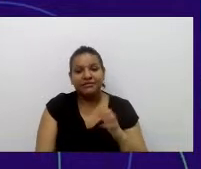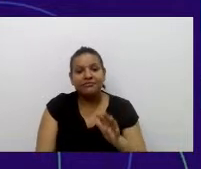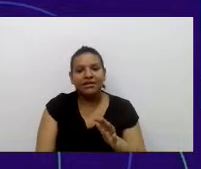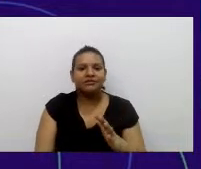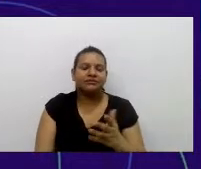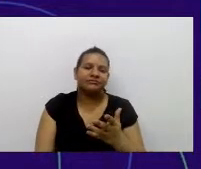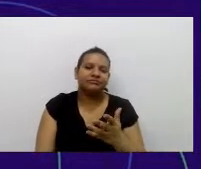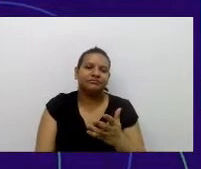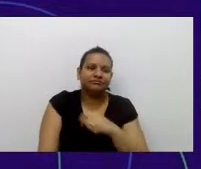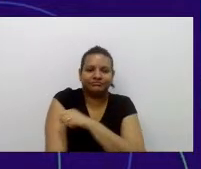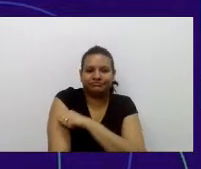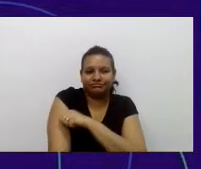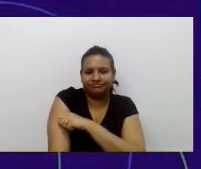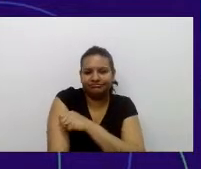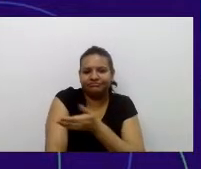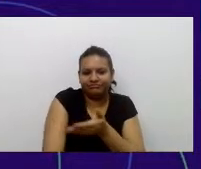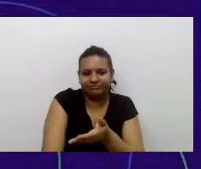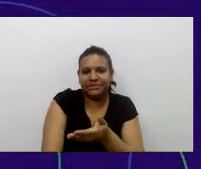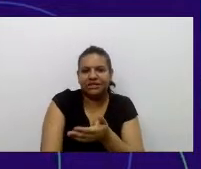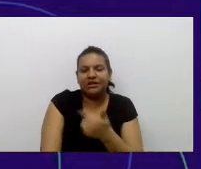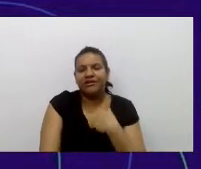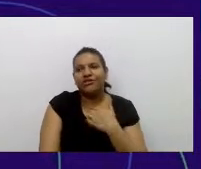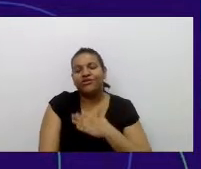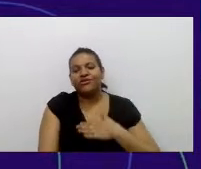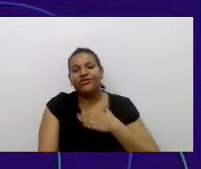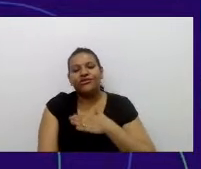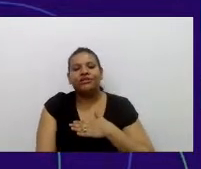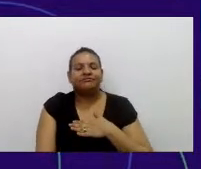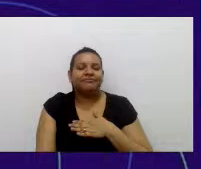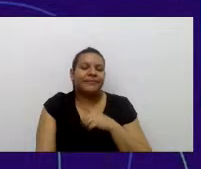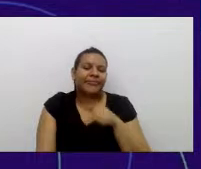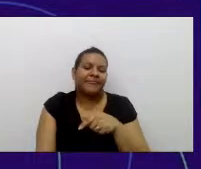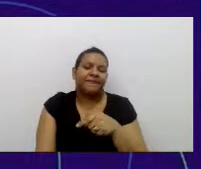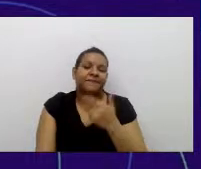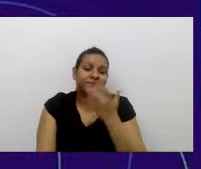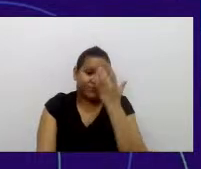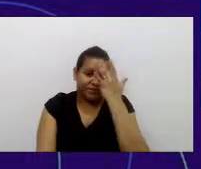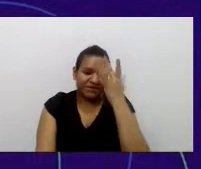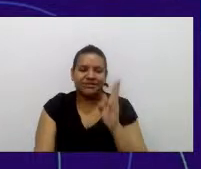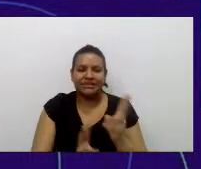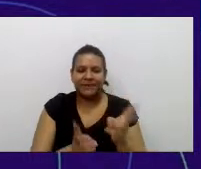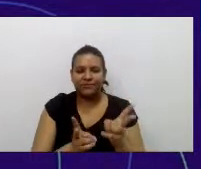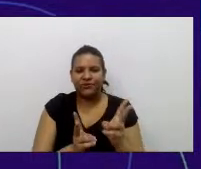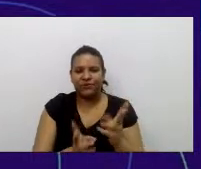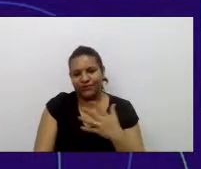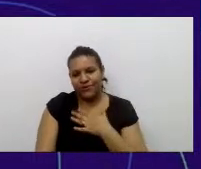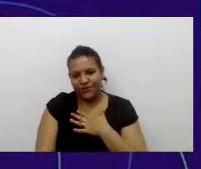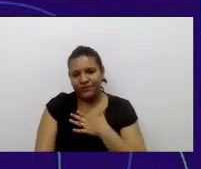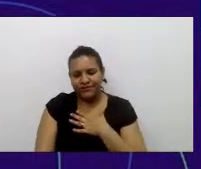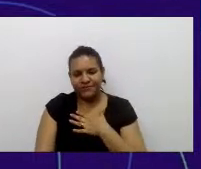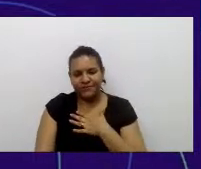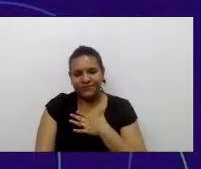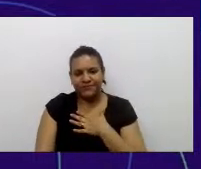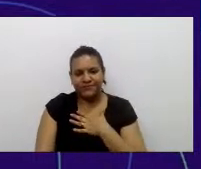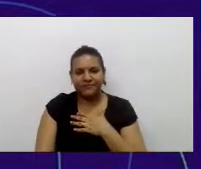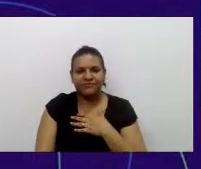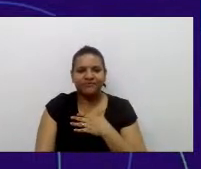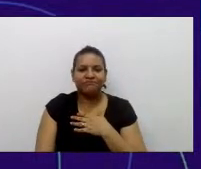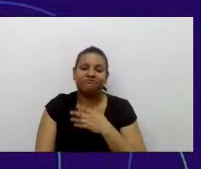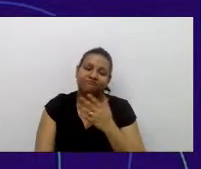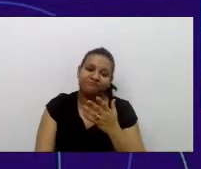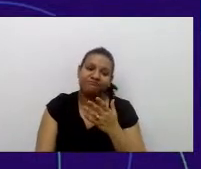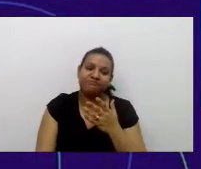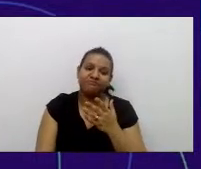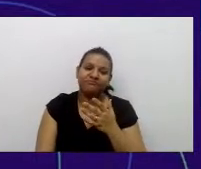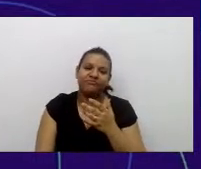have a tool accessible all the time. I really like your examples because they really focus on developing learner